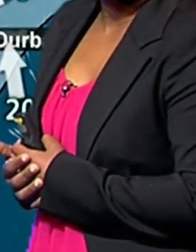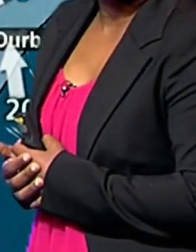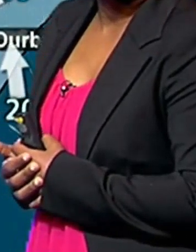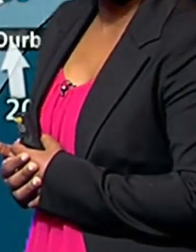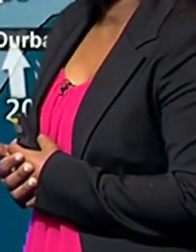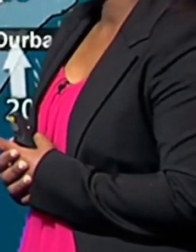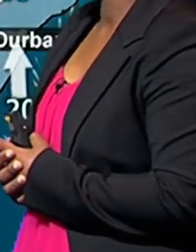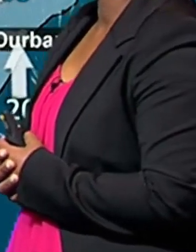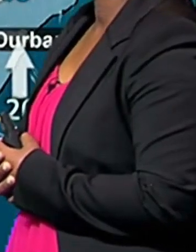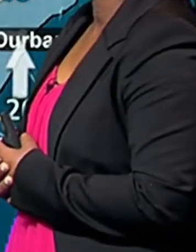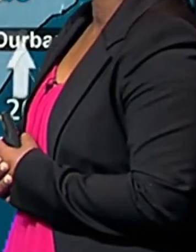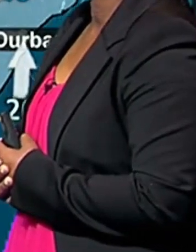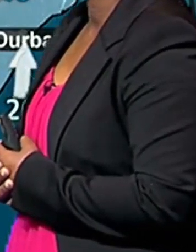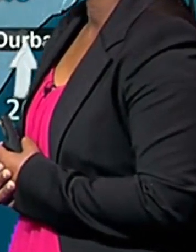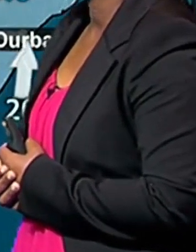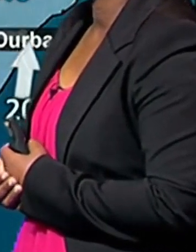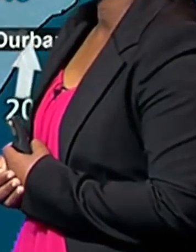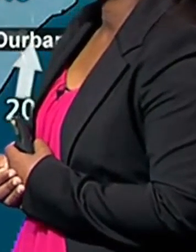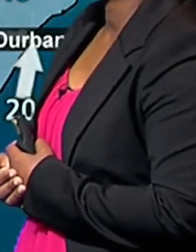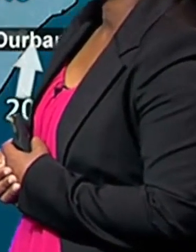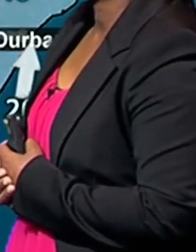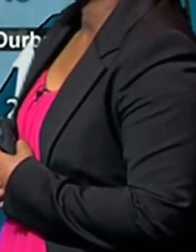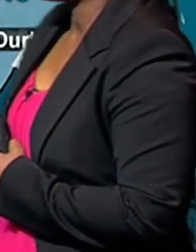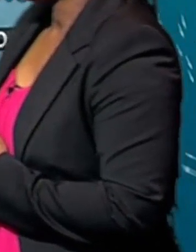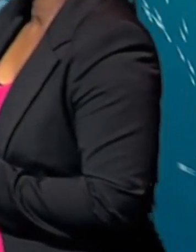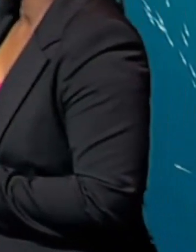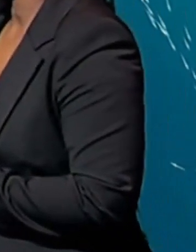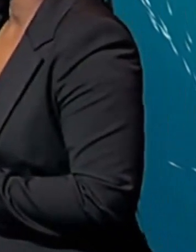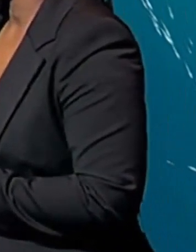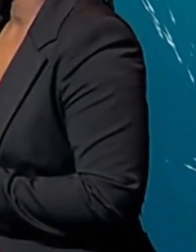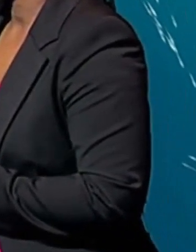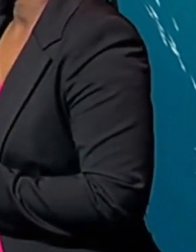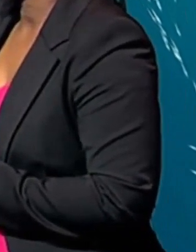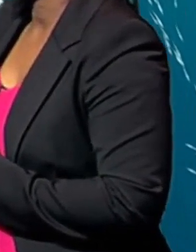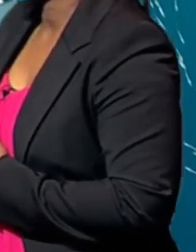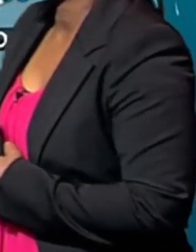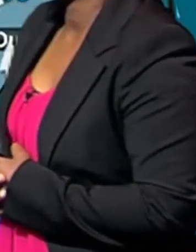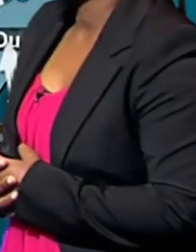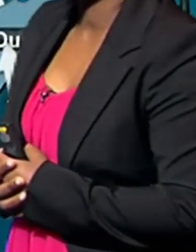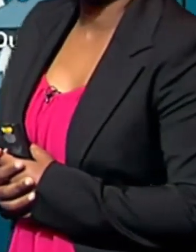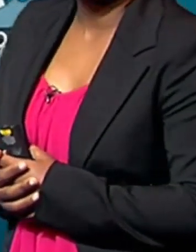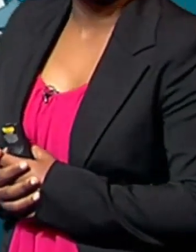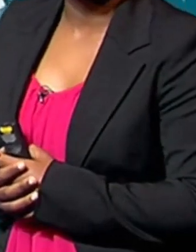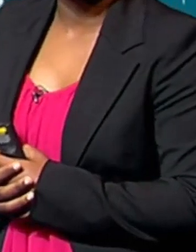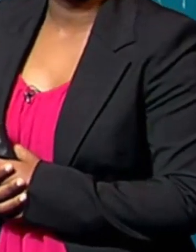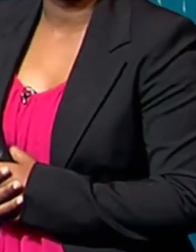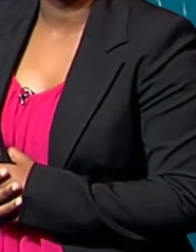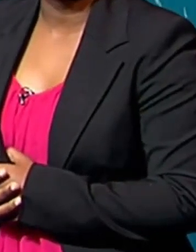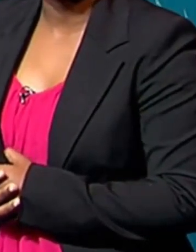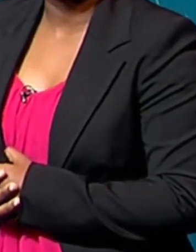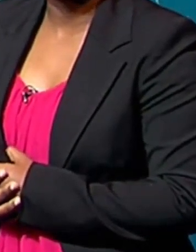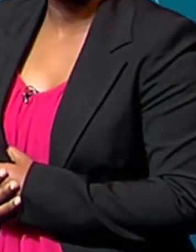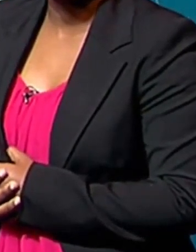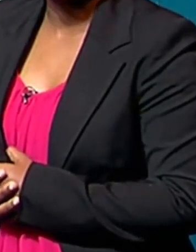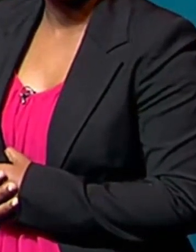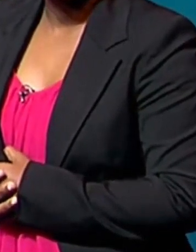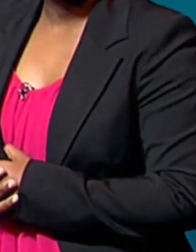comrades. When I'm talking about the SWAPO party, that the party is